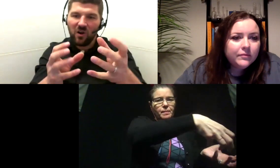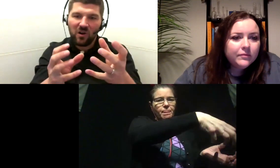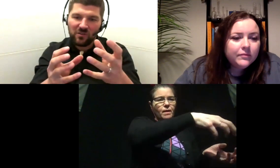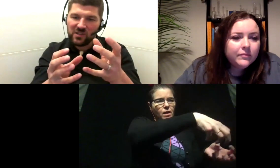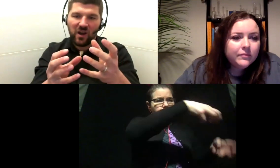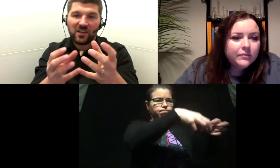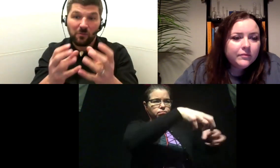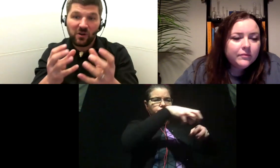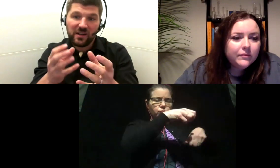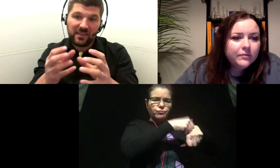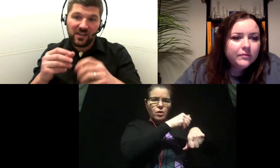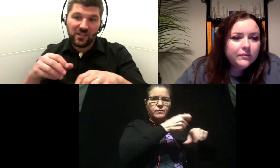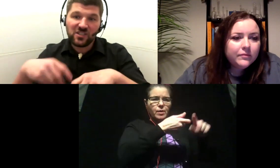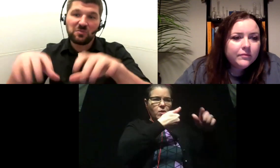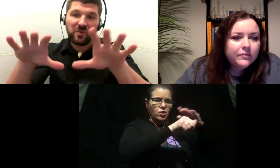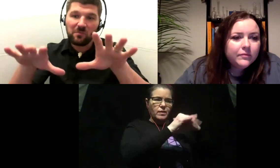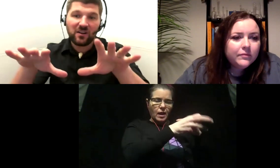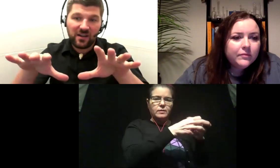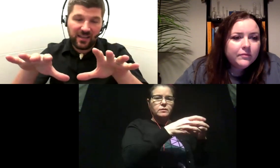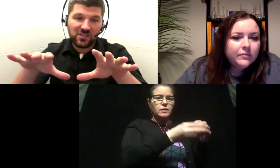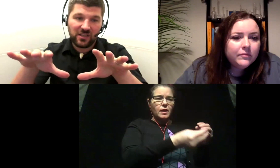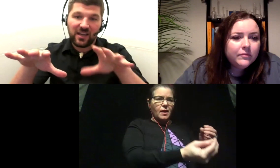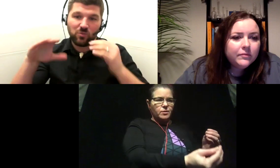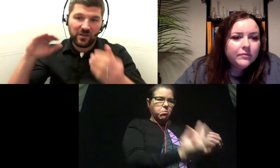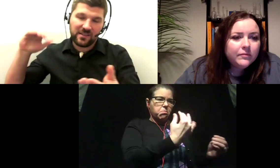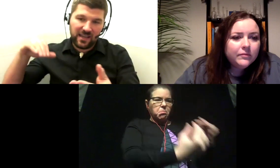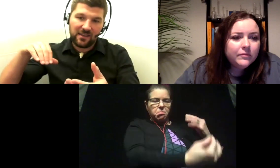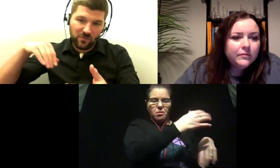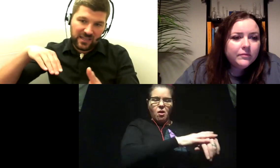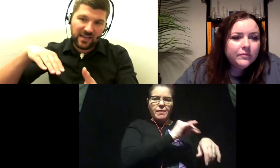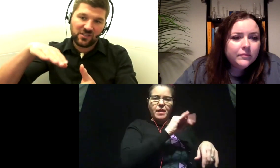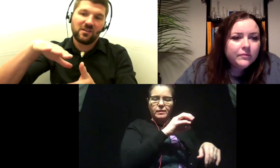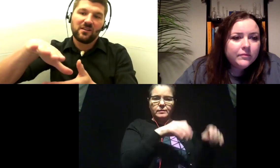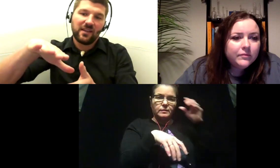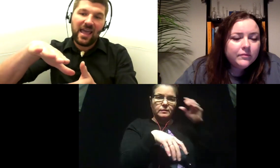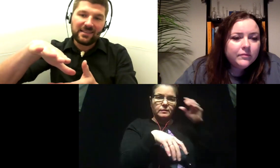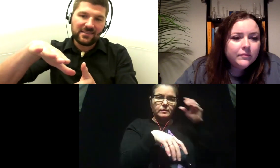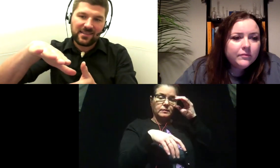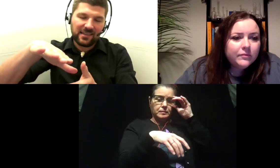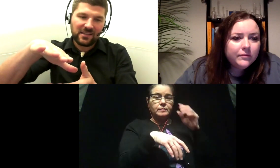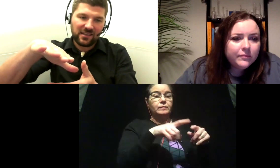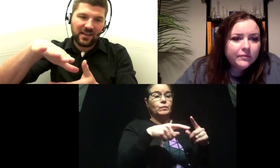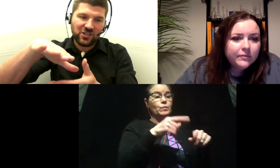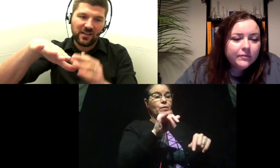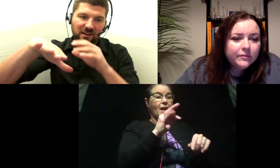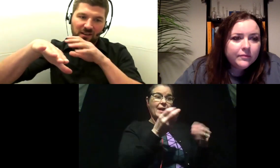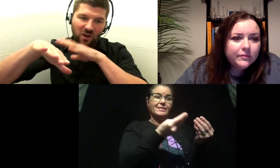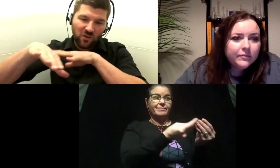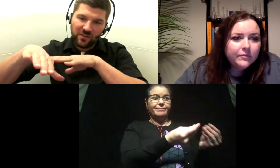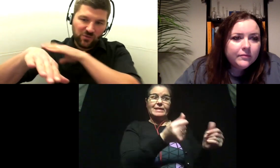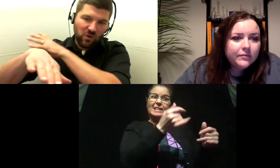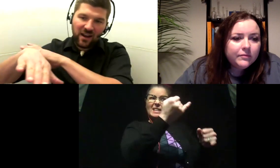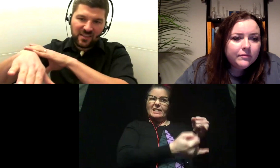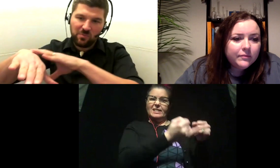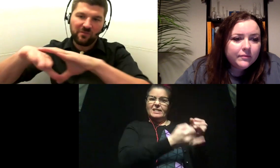up all these rocks from underneath the ice sheet and spit them out onto the edge of the ice. When the ice ends at the edge of the ice sheet, all